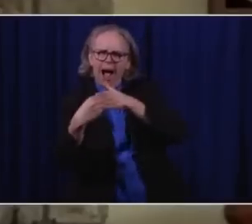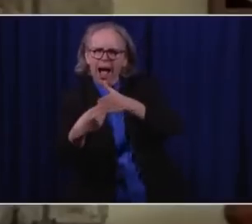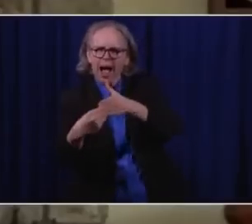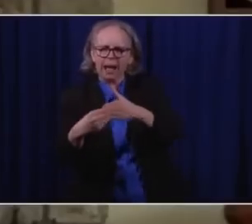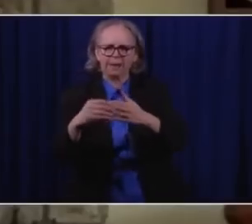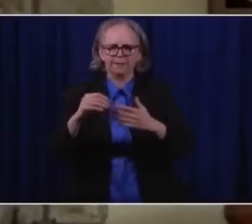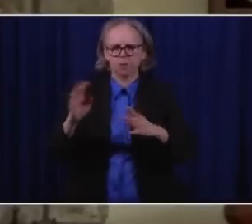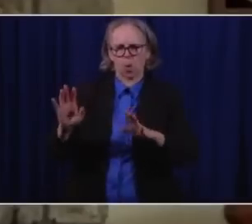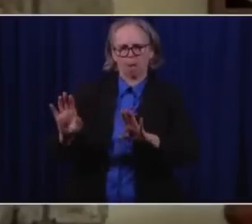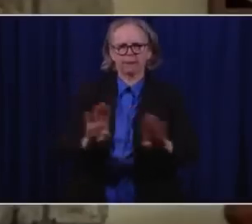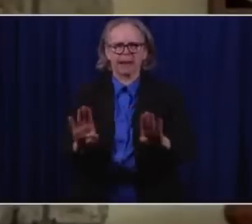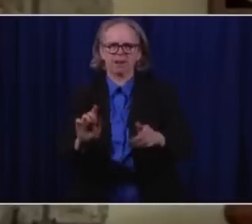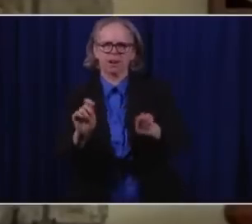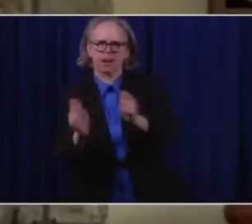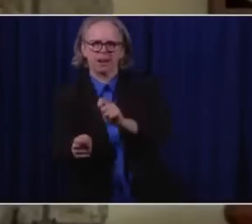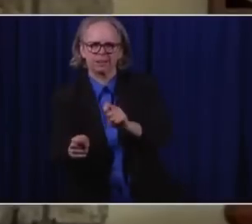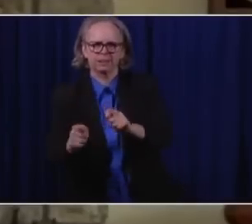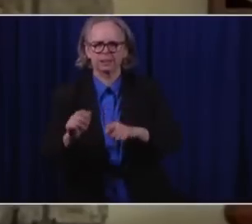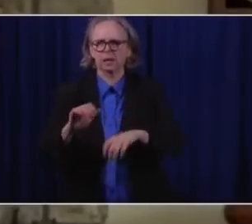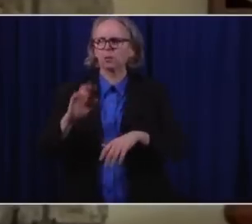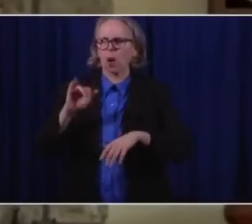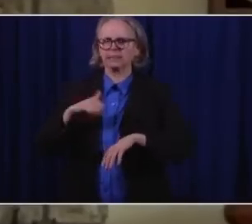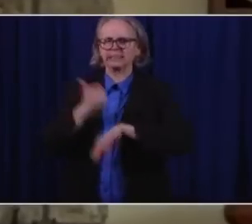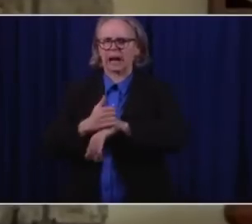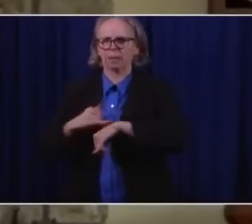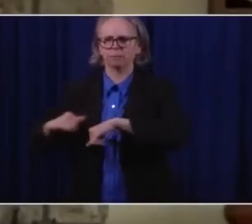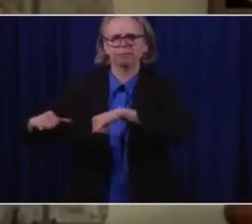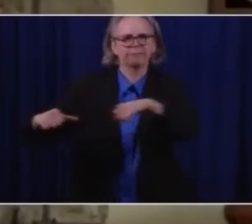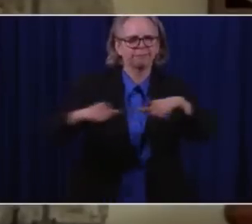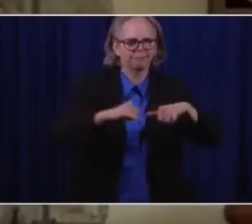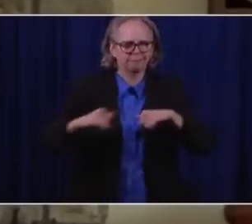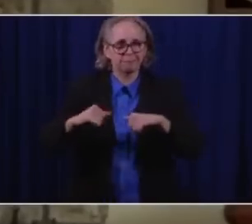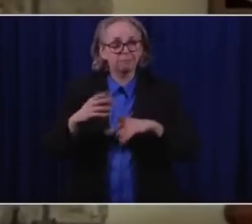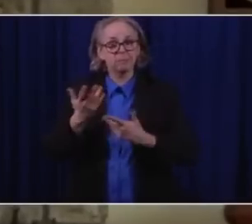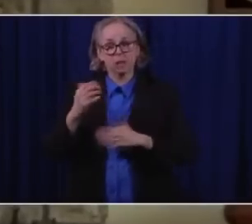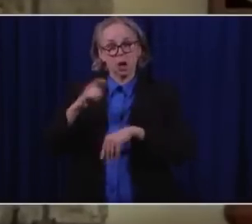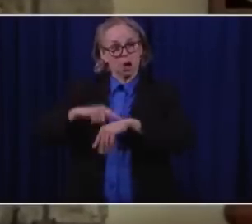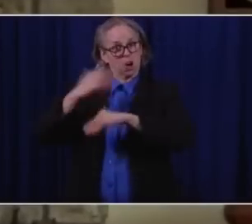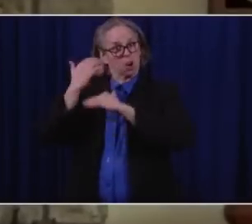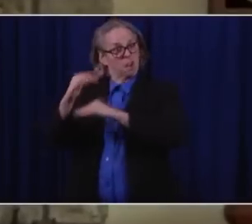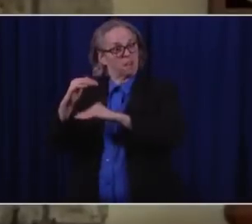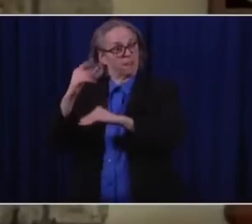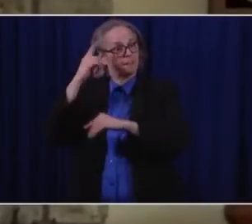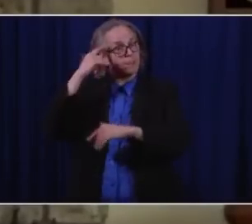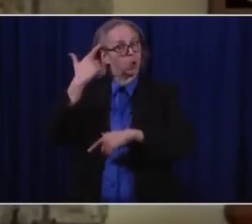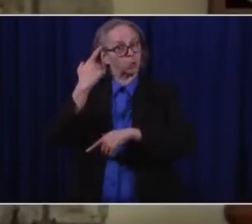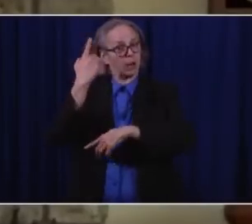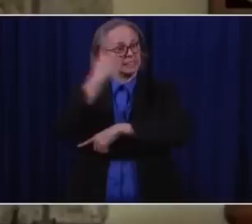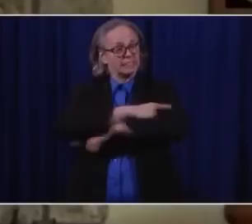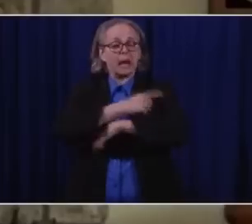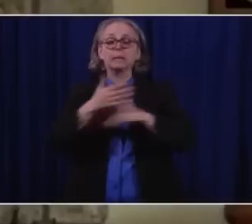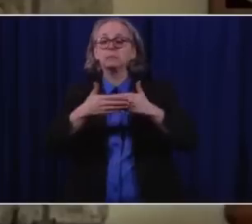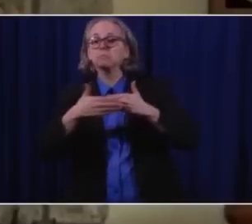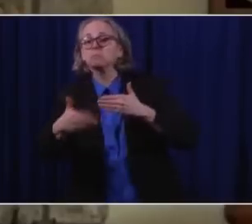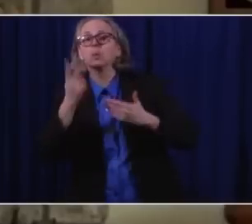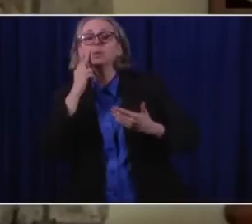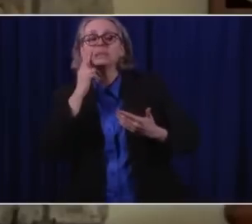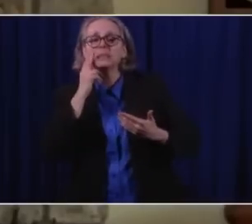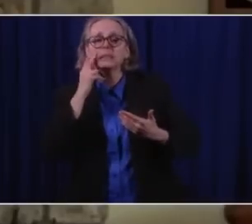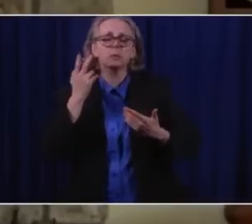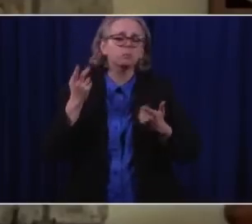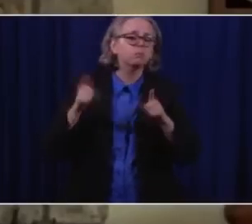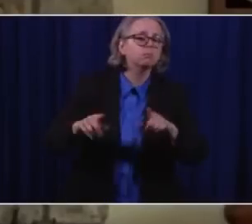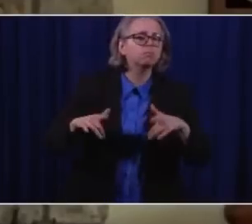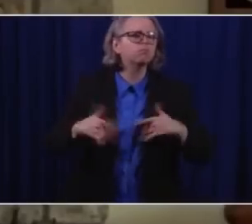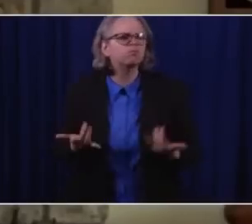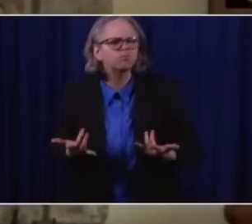standard should be. And, you know, we've set it for 21 days. We don't know how long, but, you know, there are things that we need to do in the next